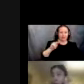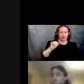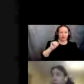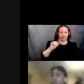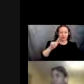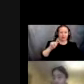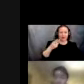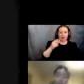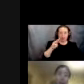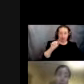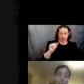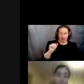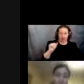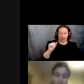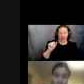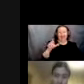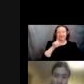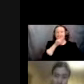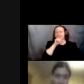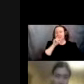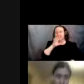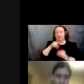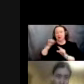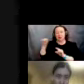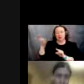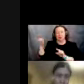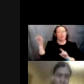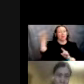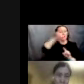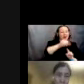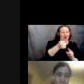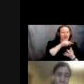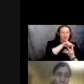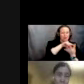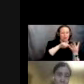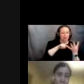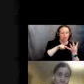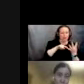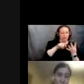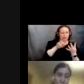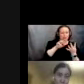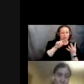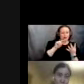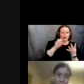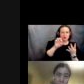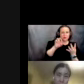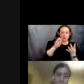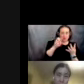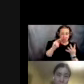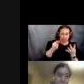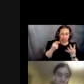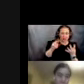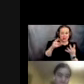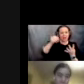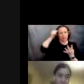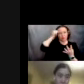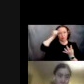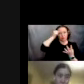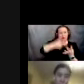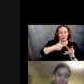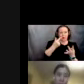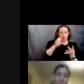getting into him. But the others were named Toraemon and brothers Goemon and